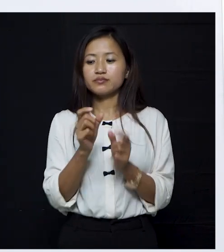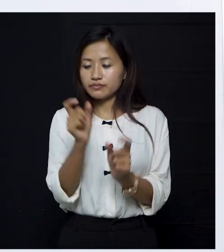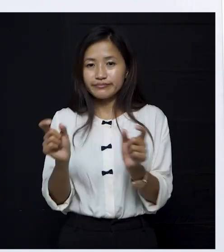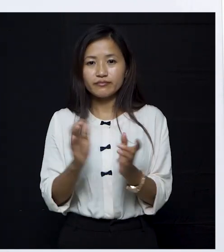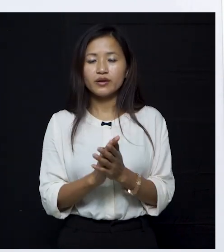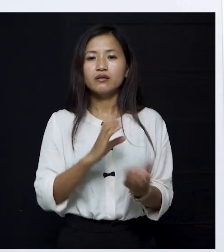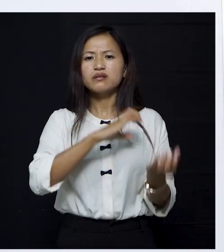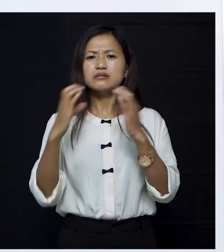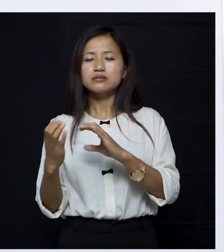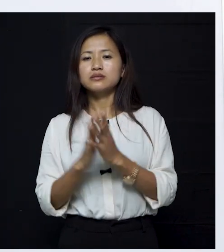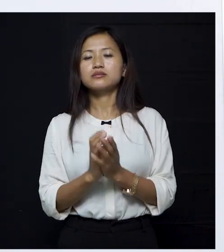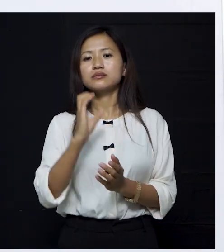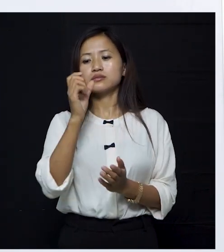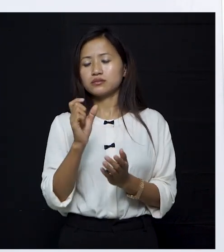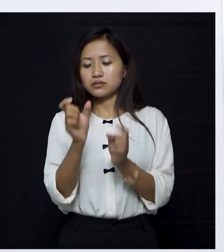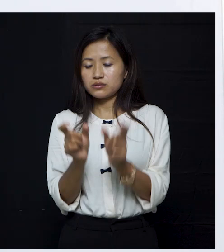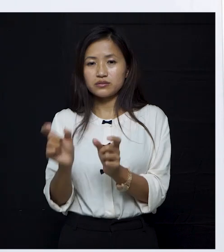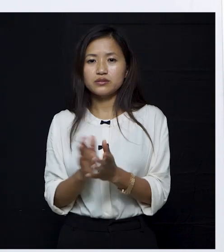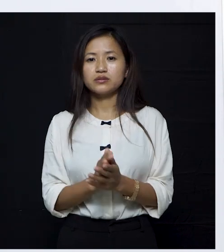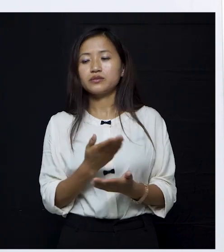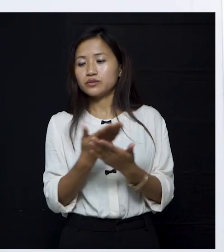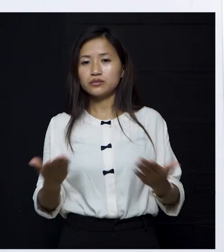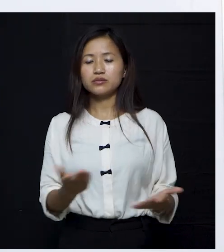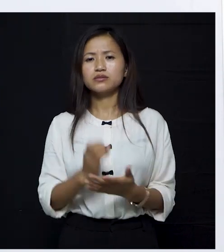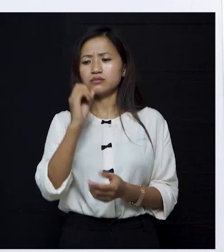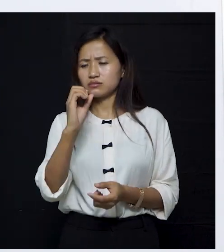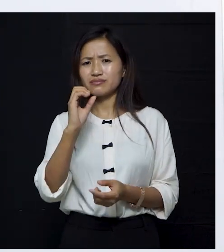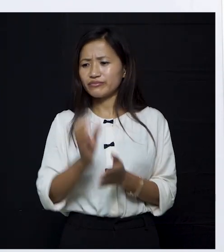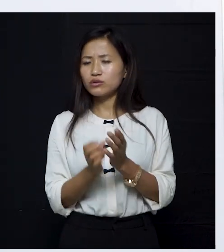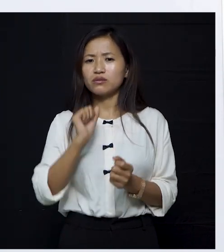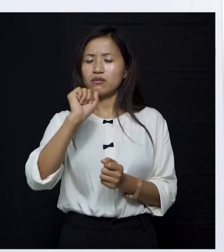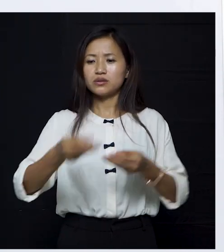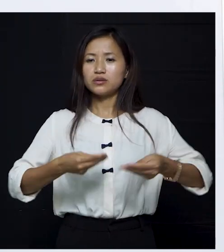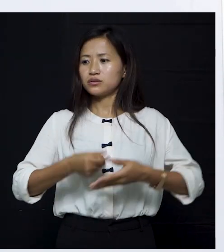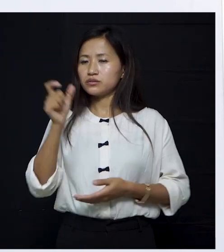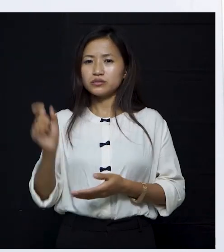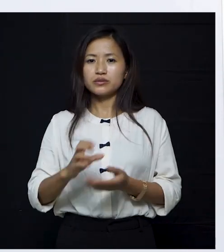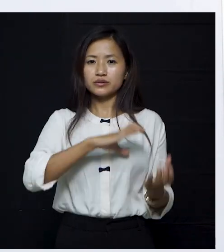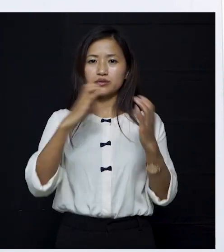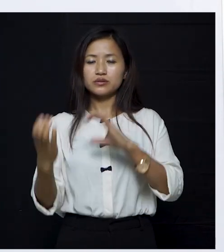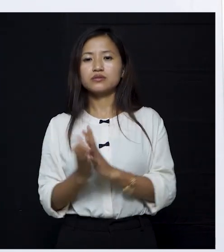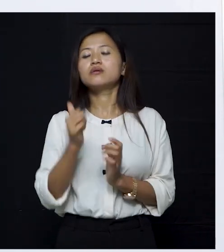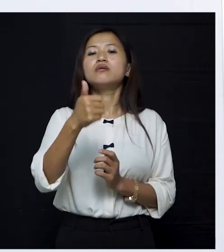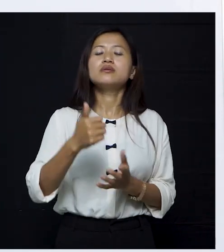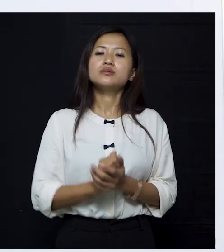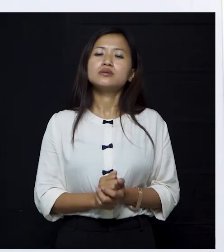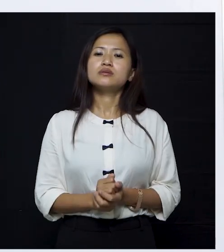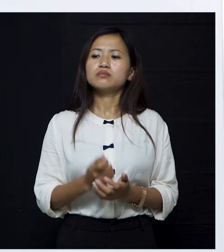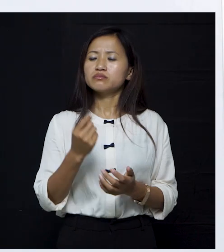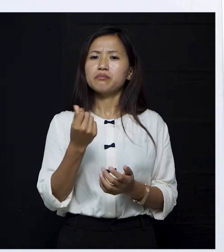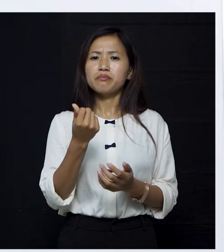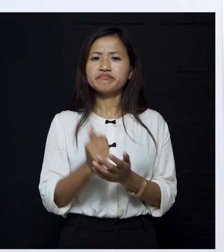consumers, where the producers or the consumers, they exchange their goods, okay? Where there is no money